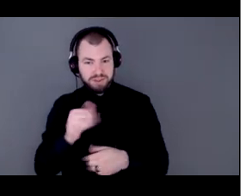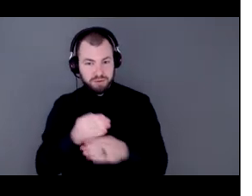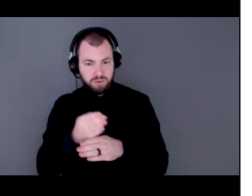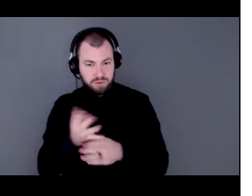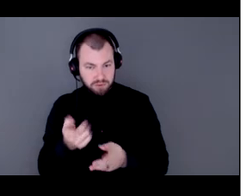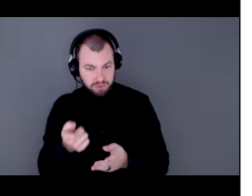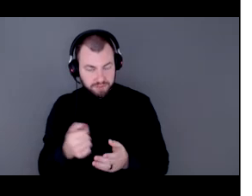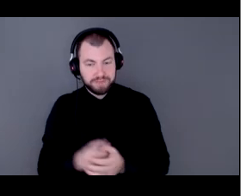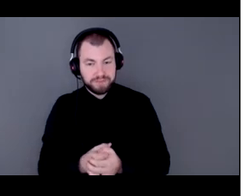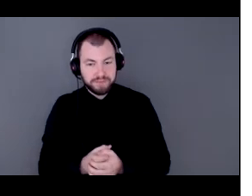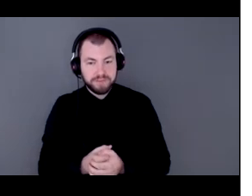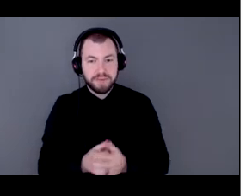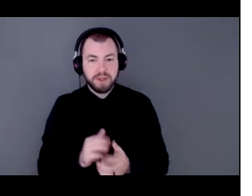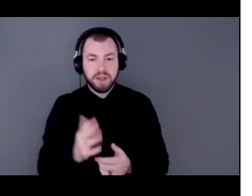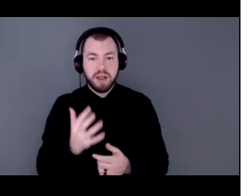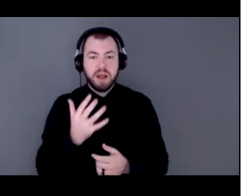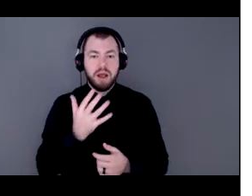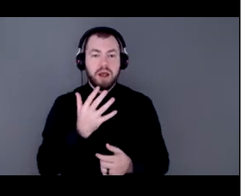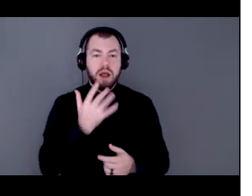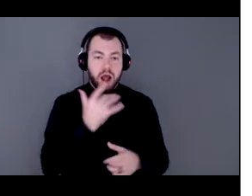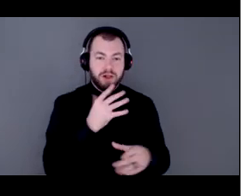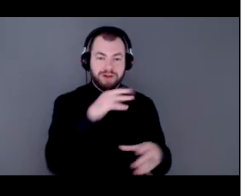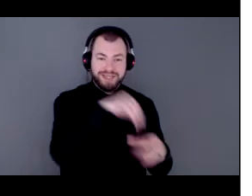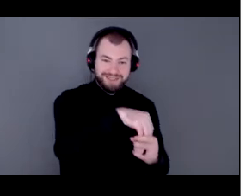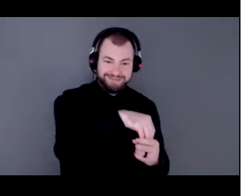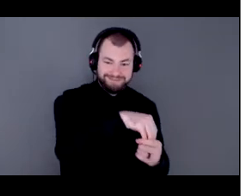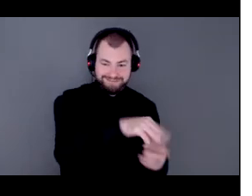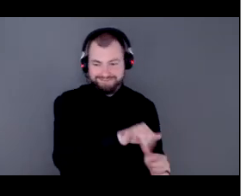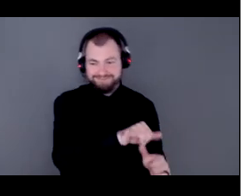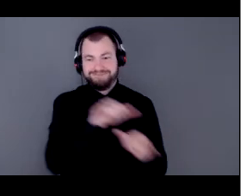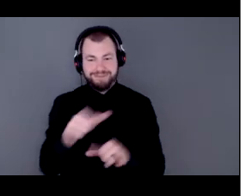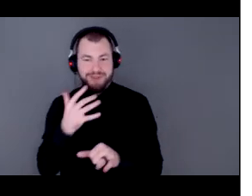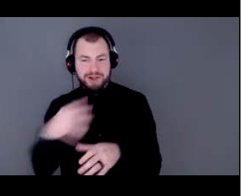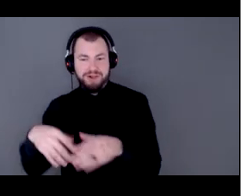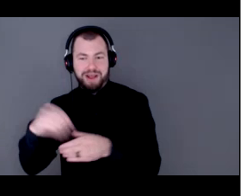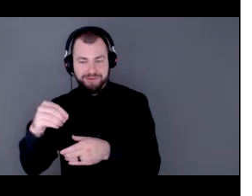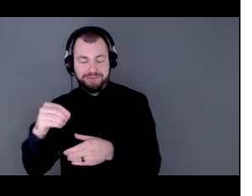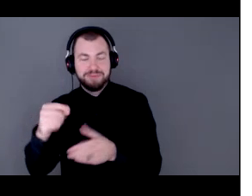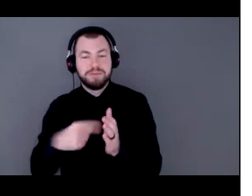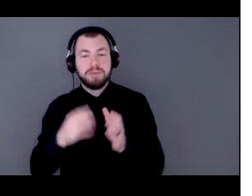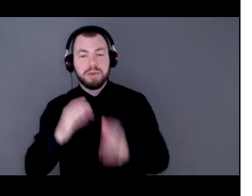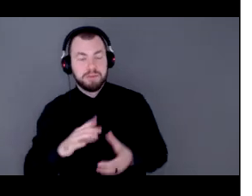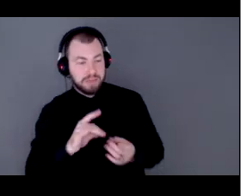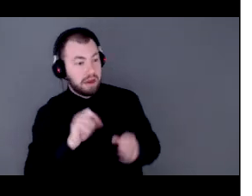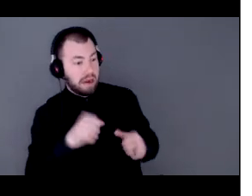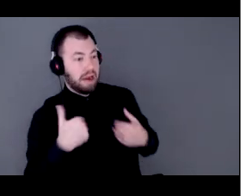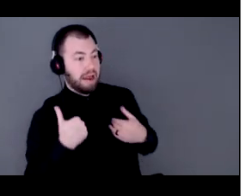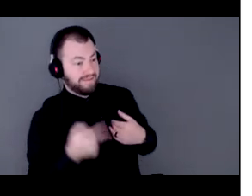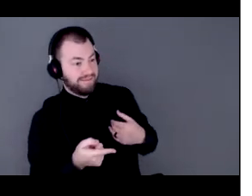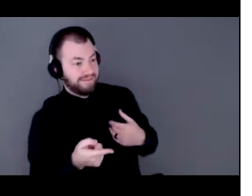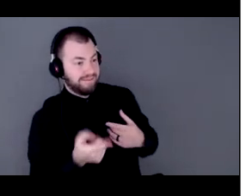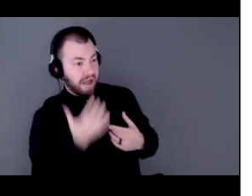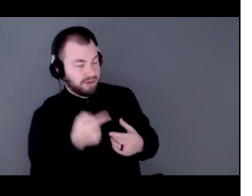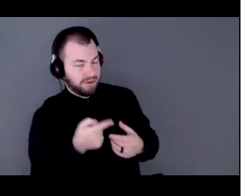it's color in, color out. And so a lot of times customers say, hey, can I have? And I'll say,